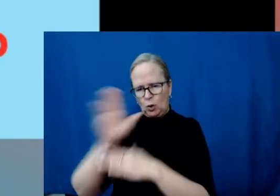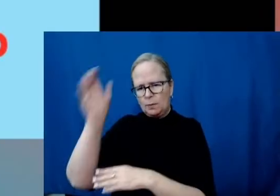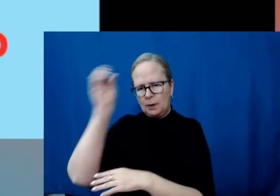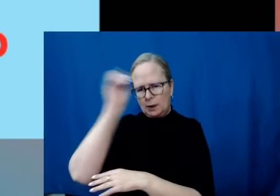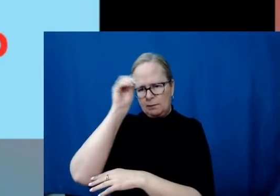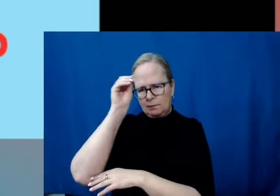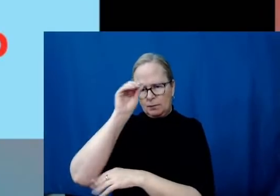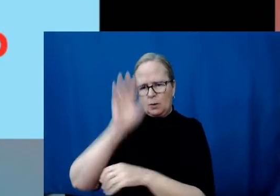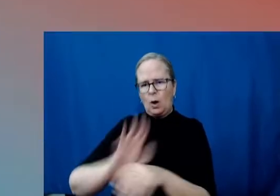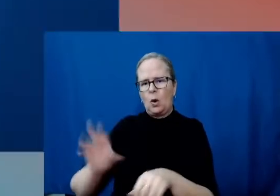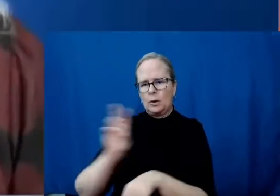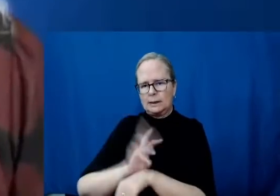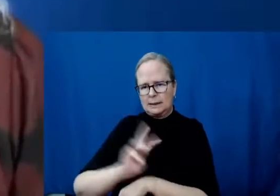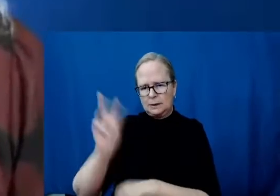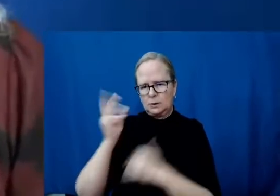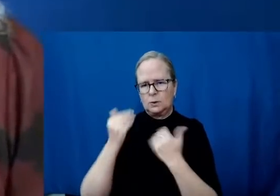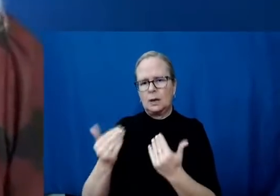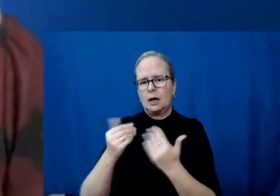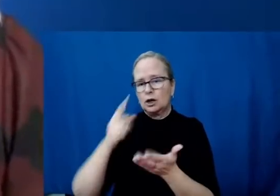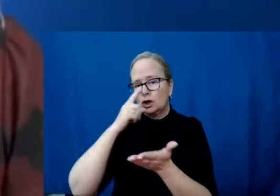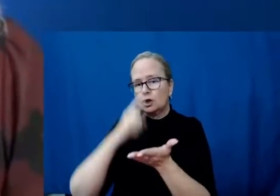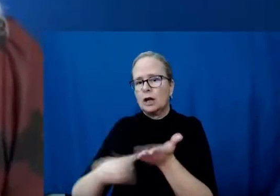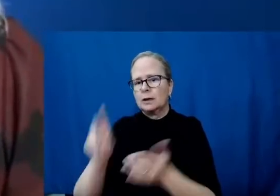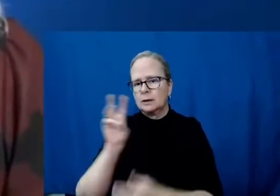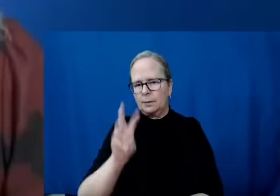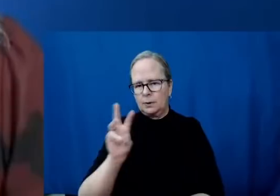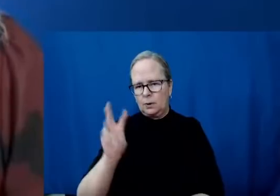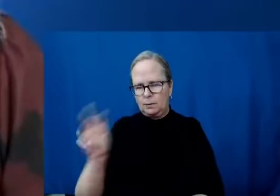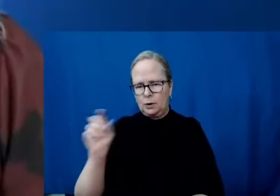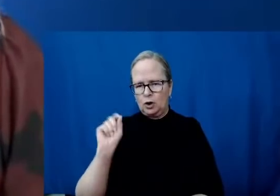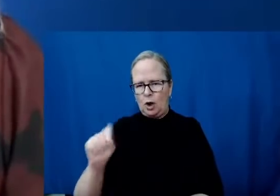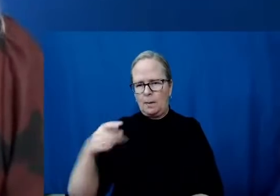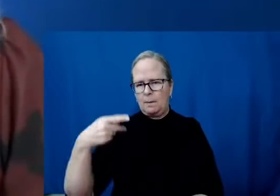so inclined, around 6 p.m. today, visit